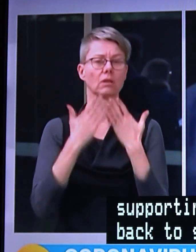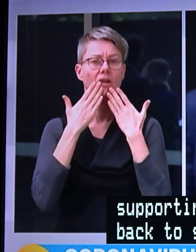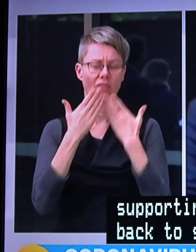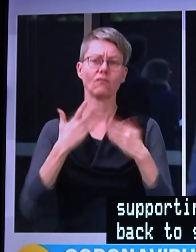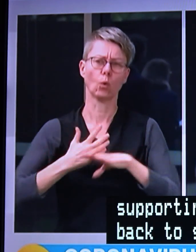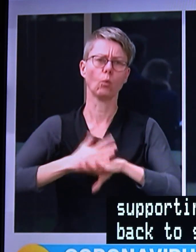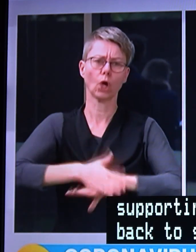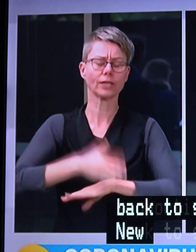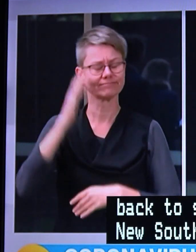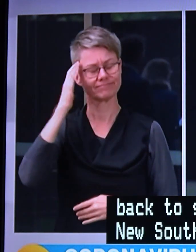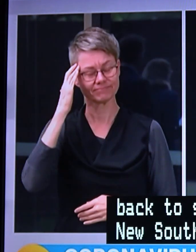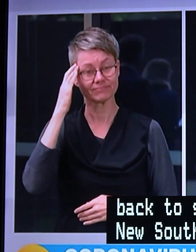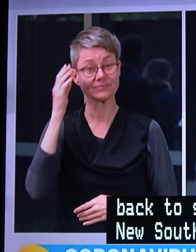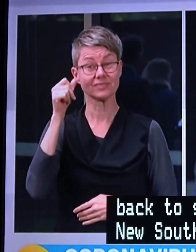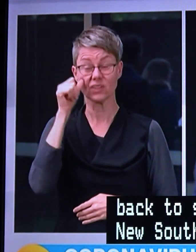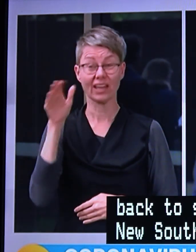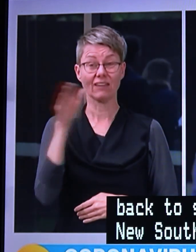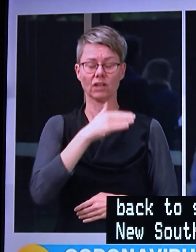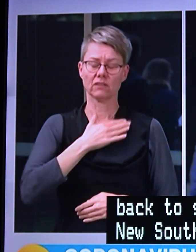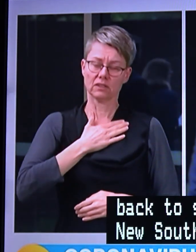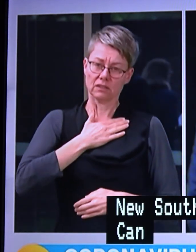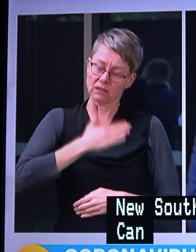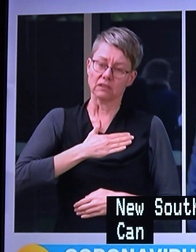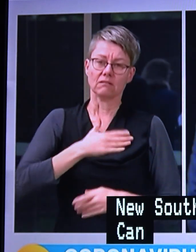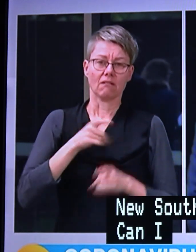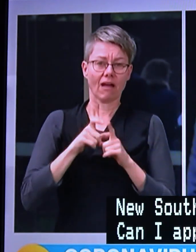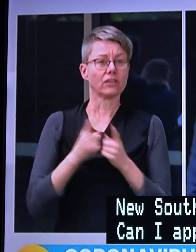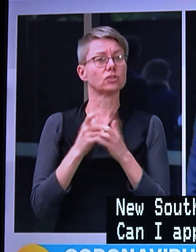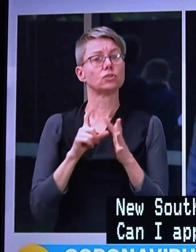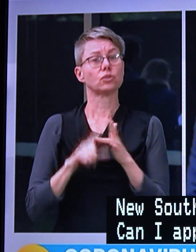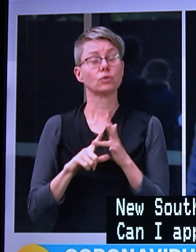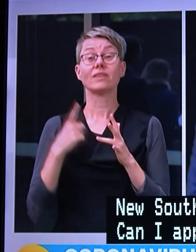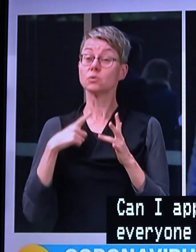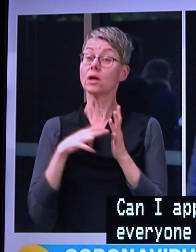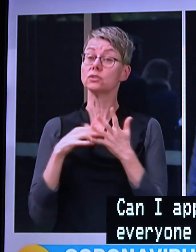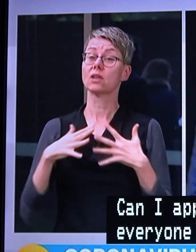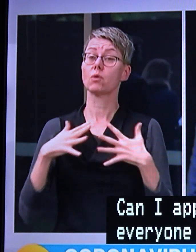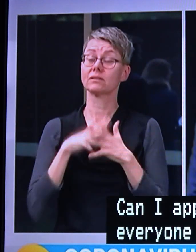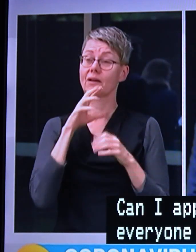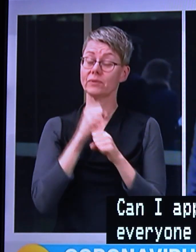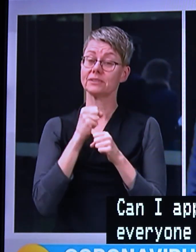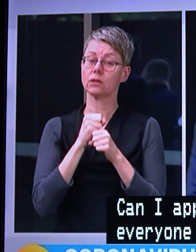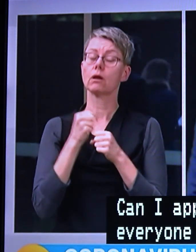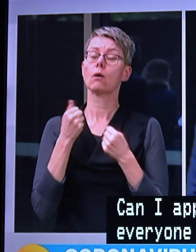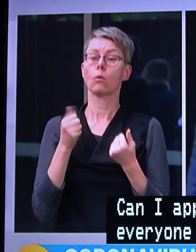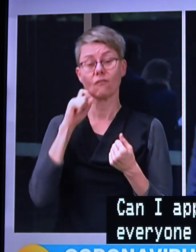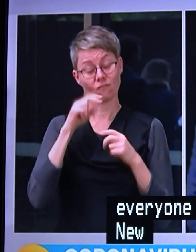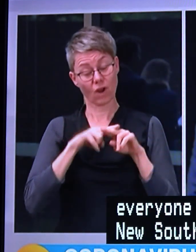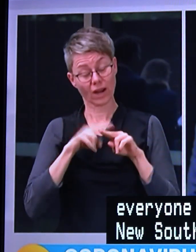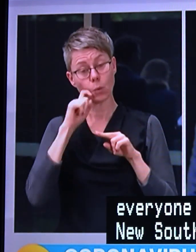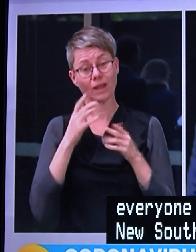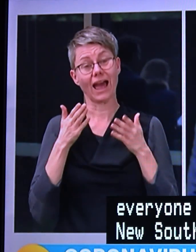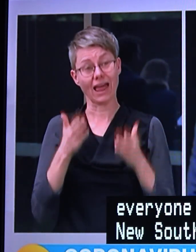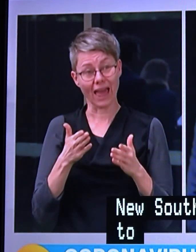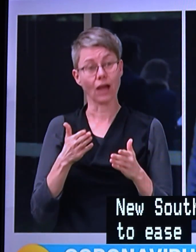I appreciate the sacrifices everybody has made, which is why the New South Wales government has moved to ease some of the restrictions from